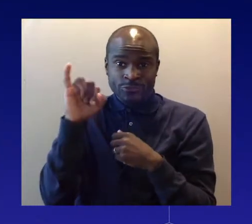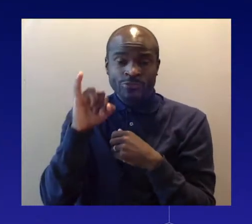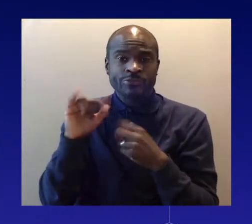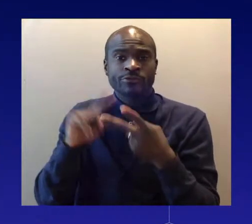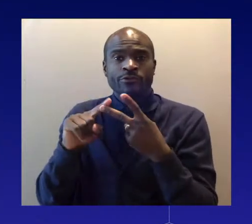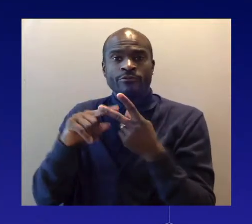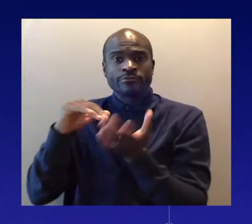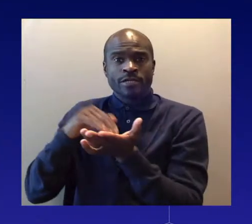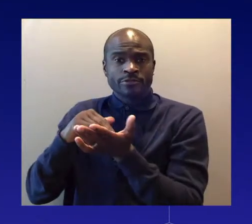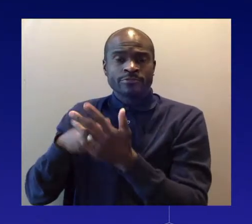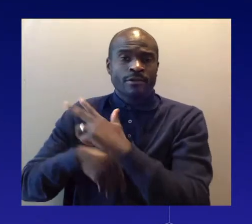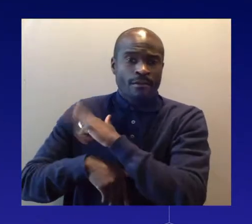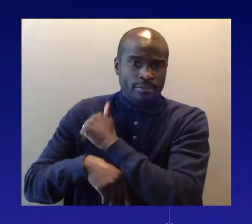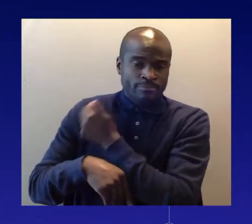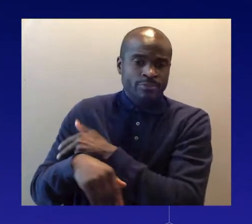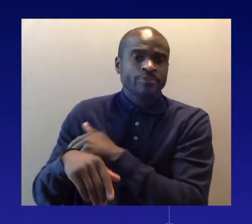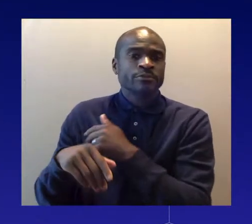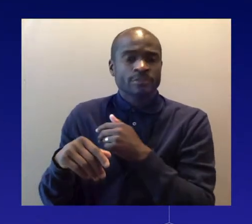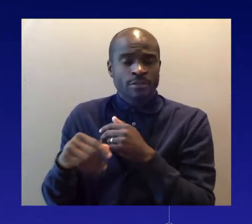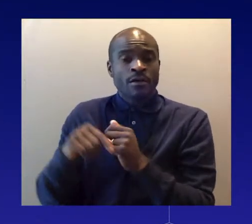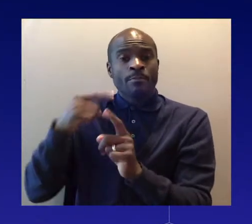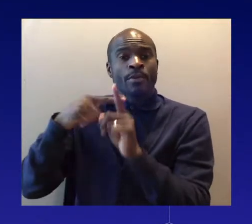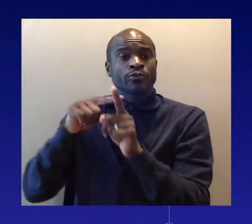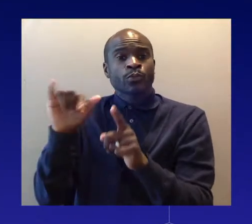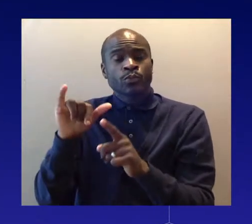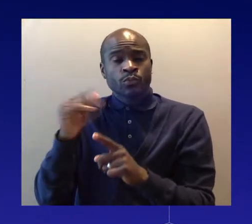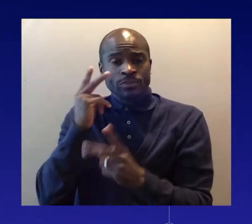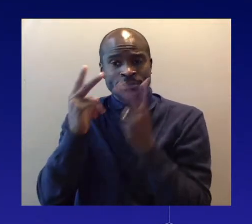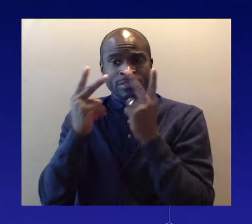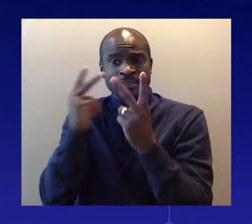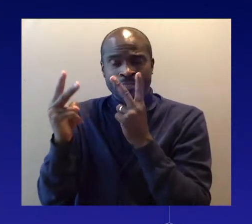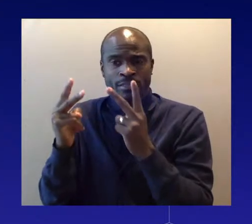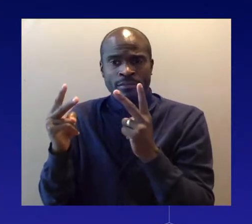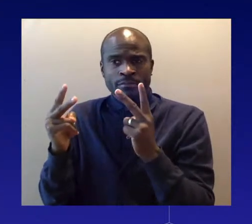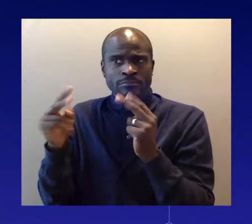we are seeing increasing recognition